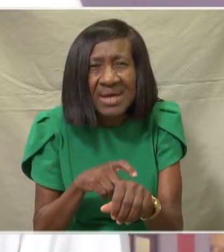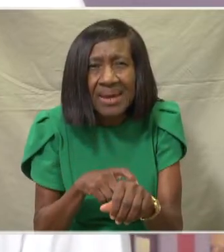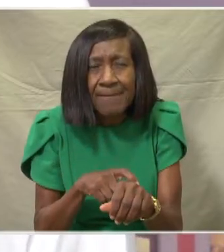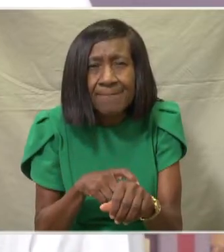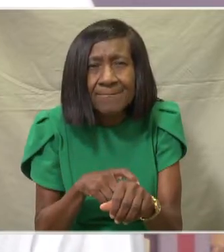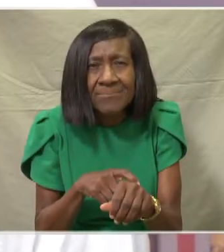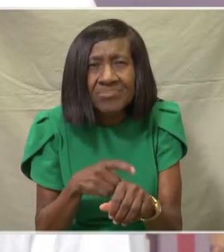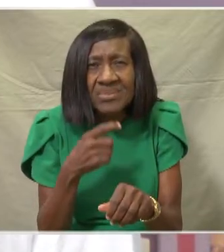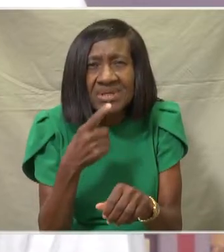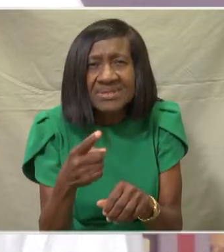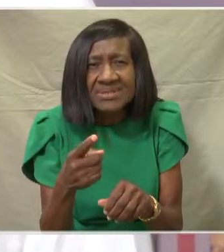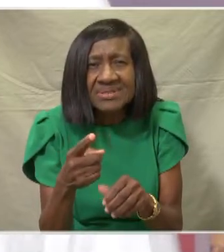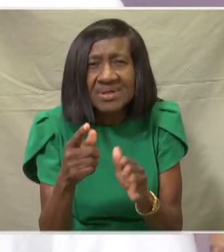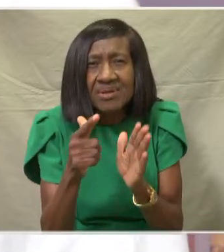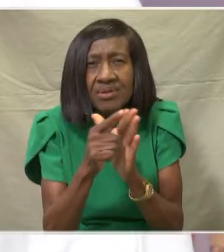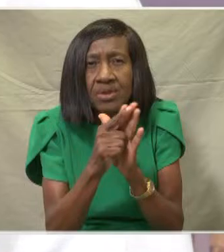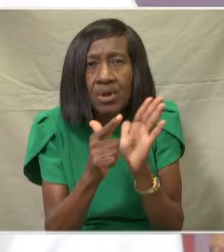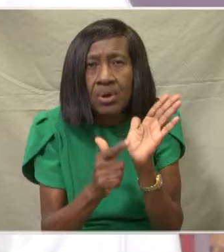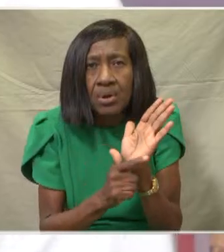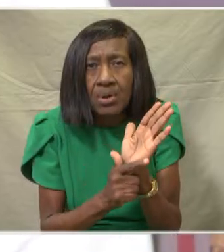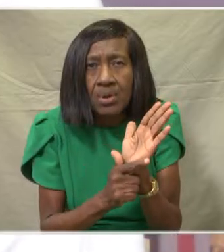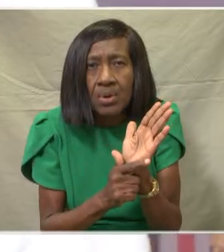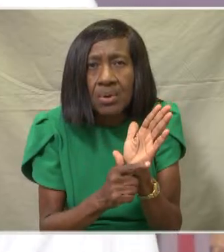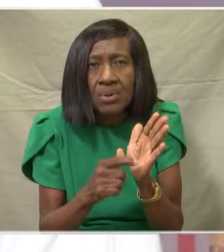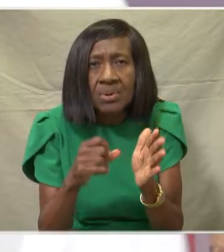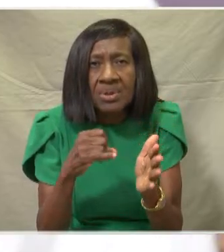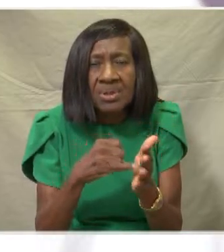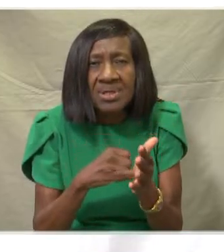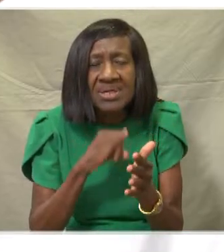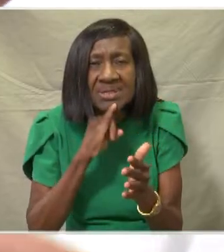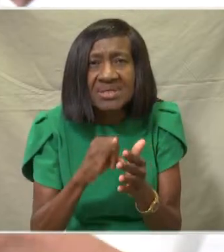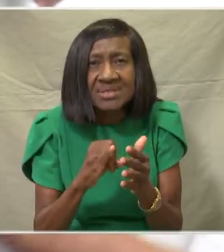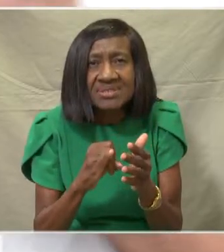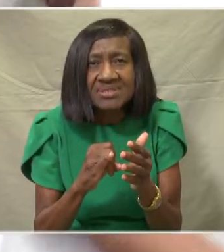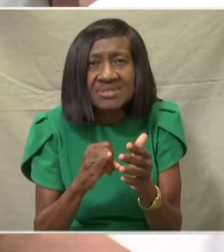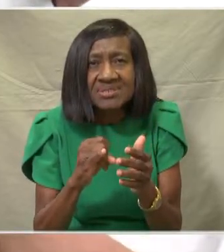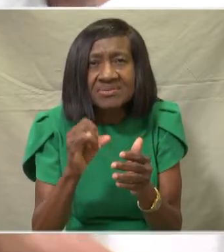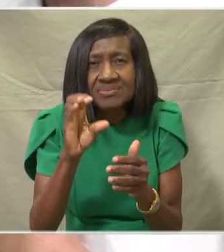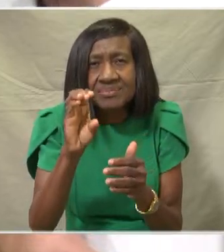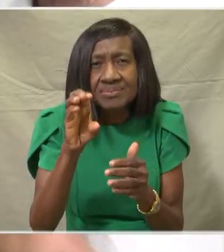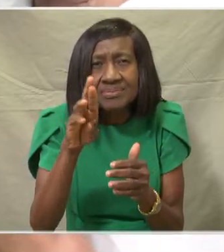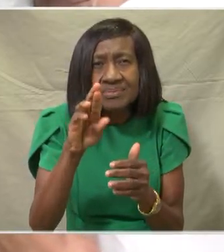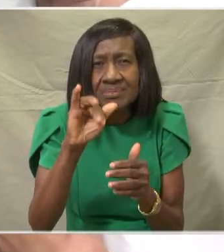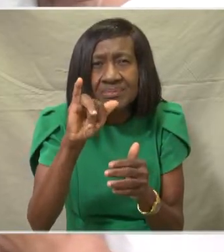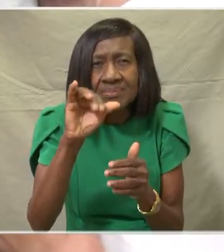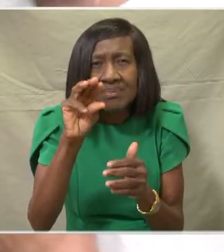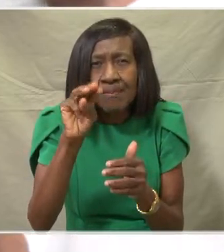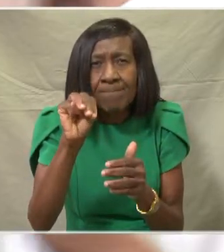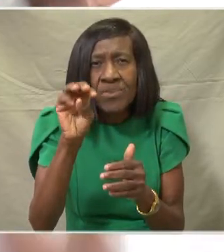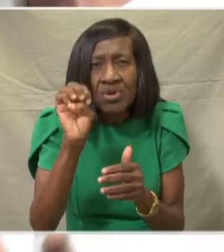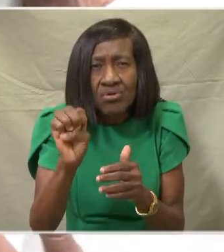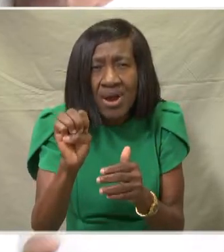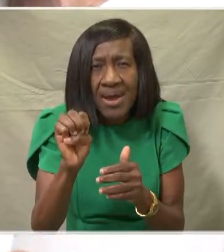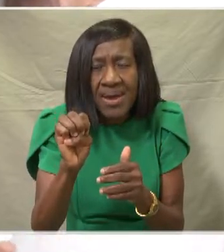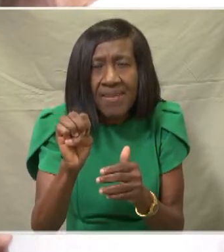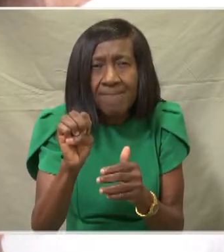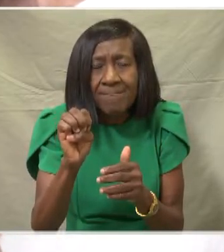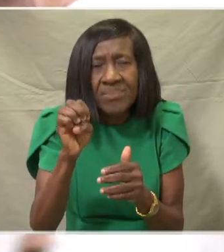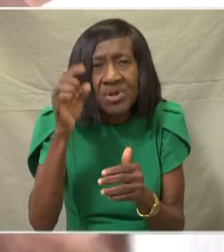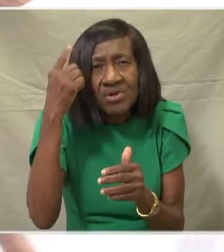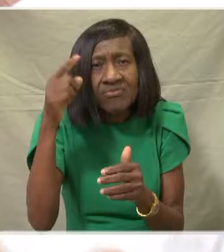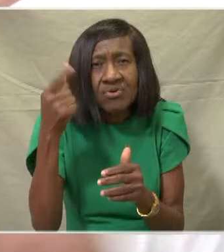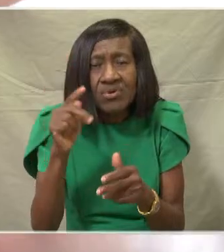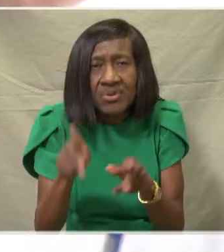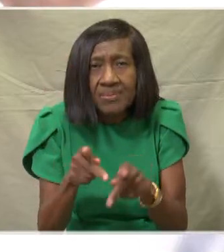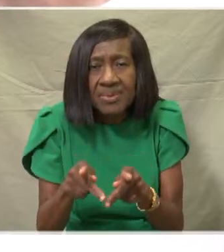in the law that it is a criminal offence for the person receiving these inducements